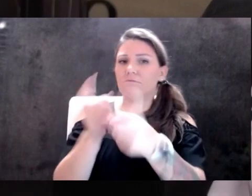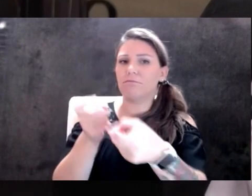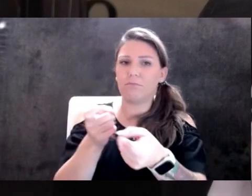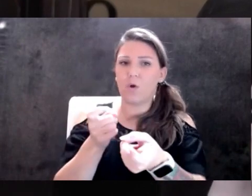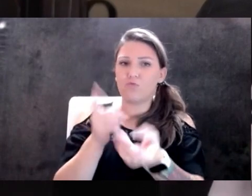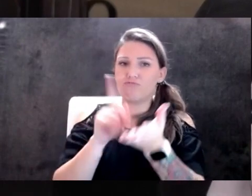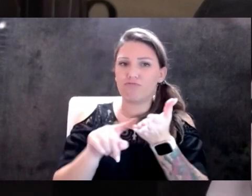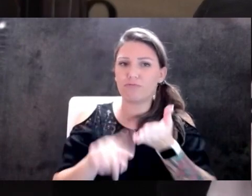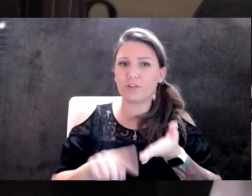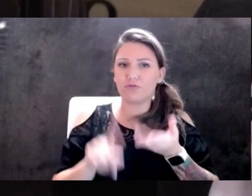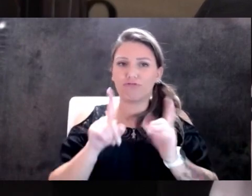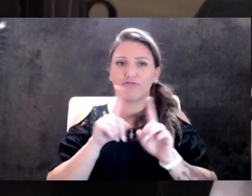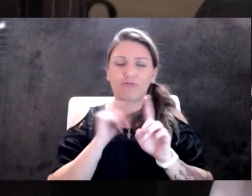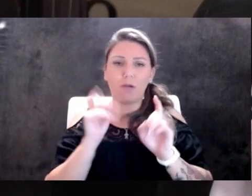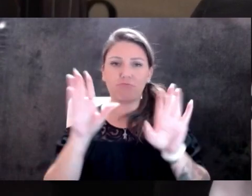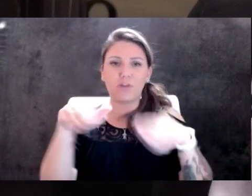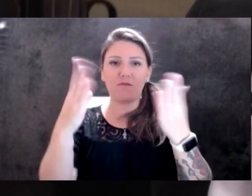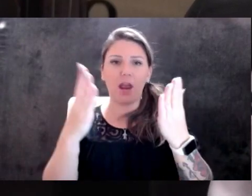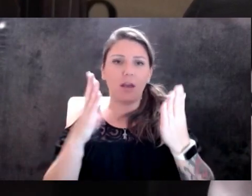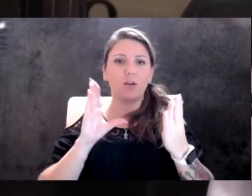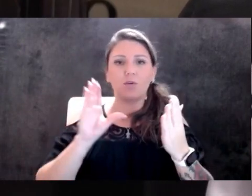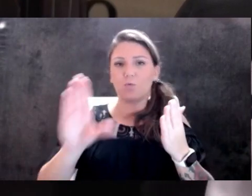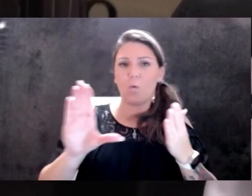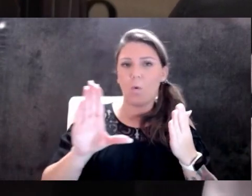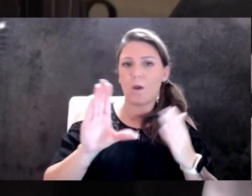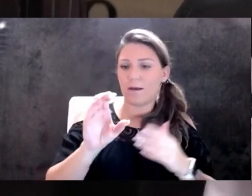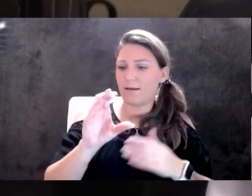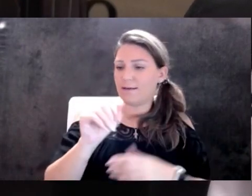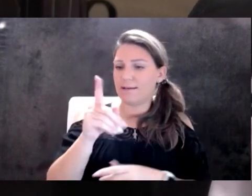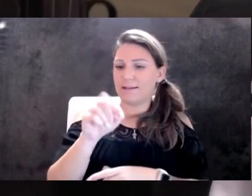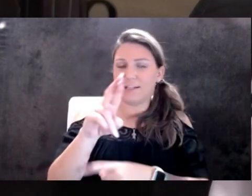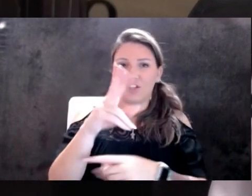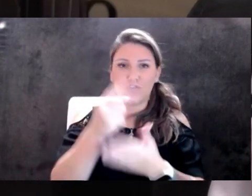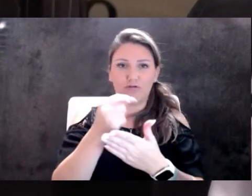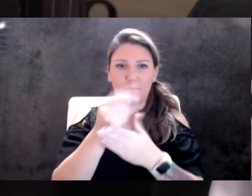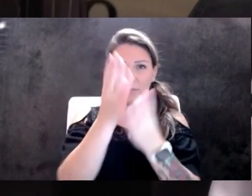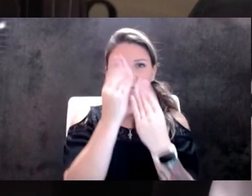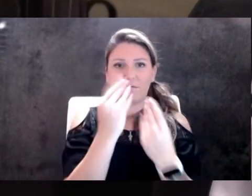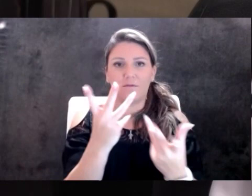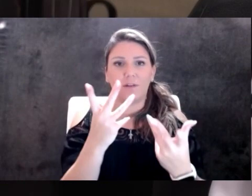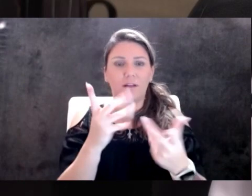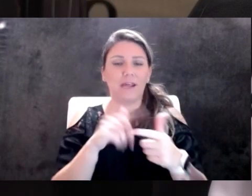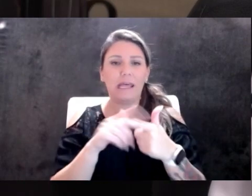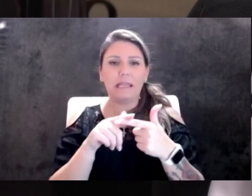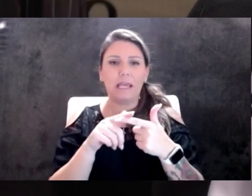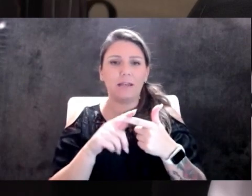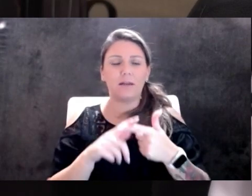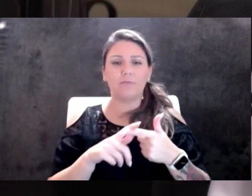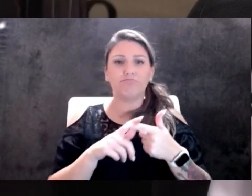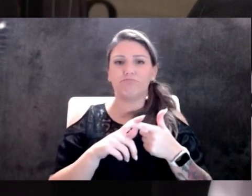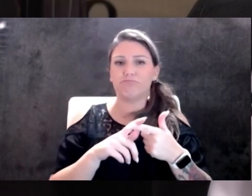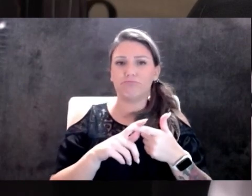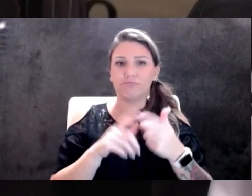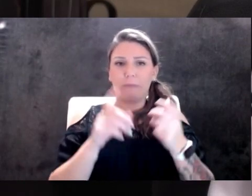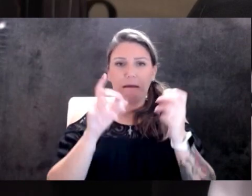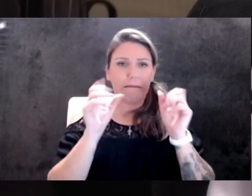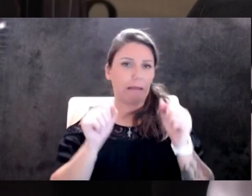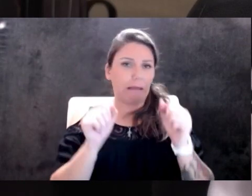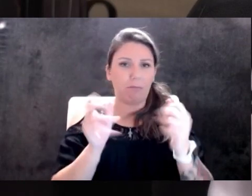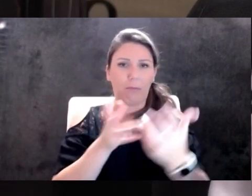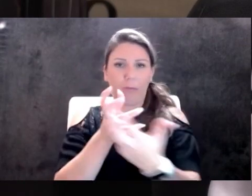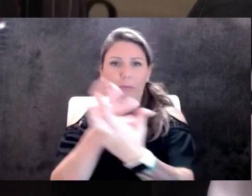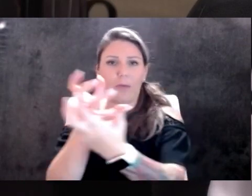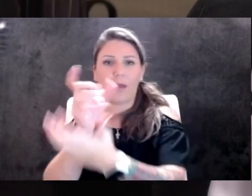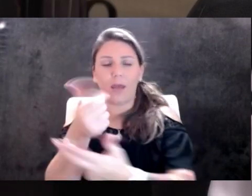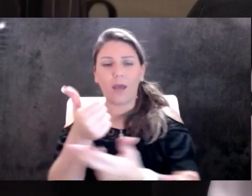by providing your cancer treatment information that can be put in with many other women that are part of the registry.